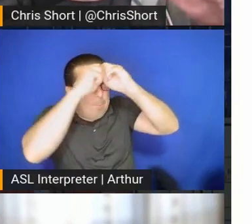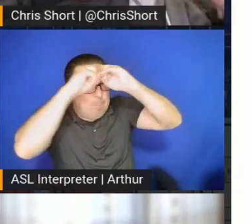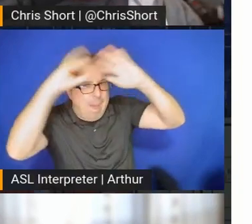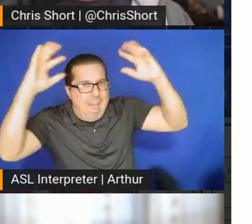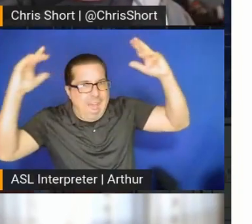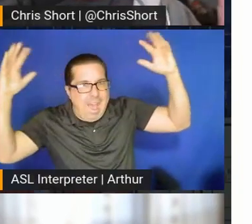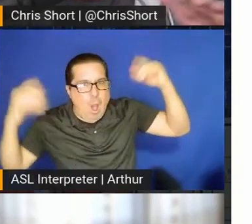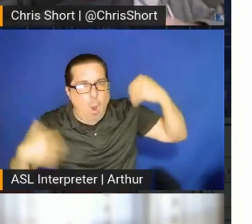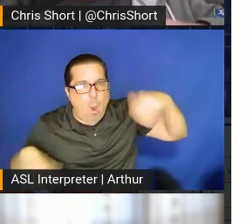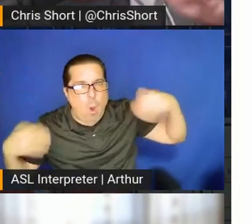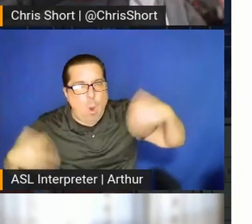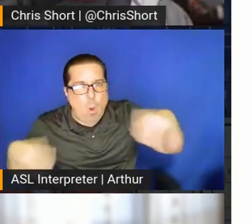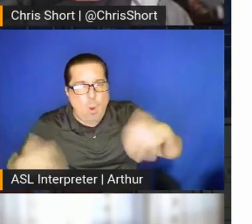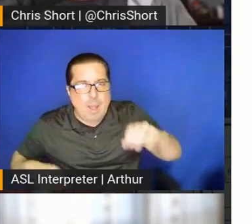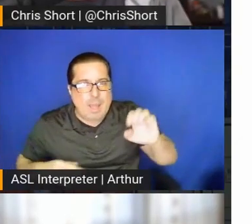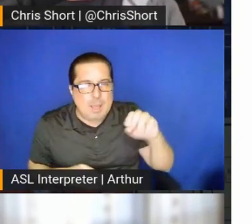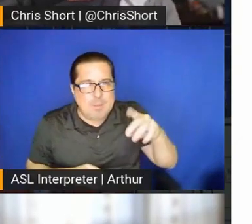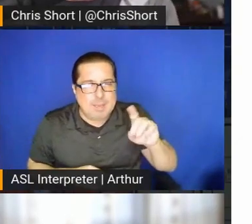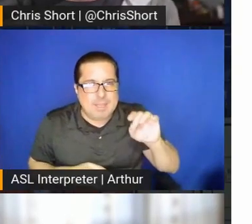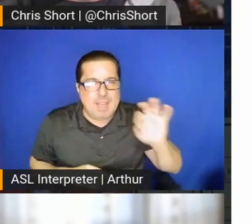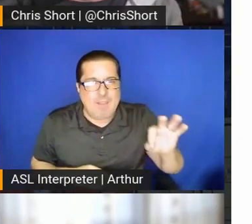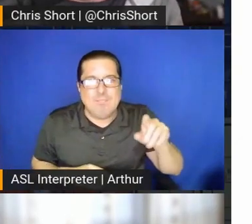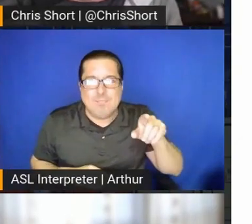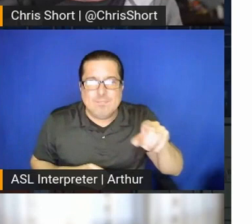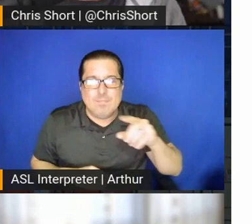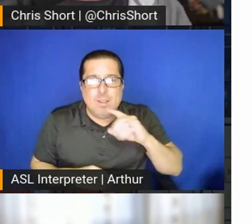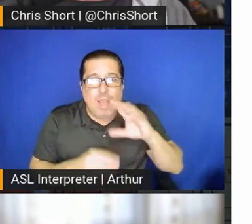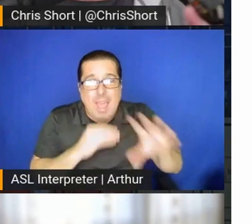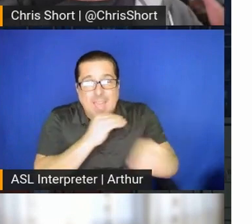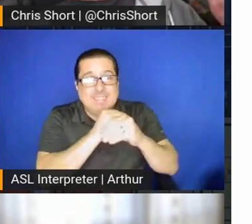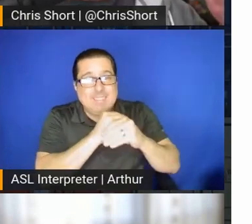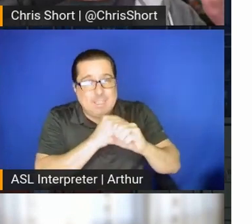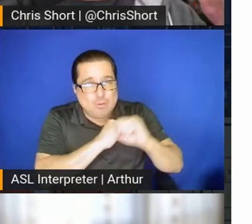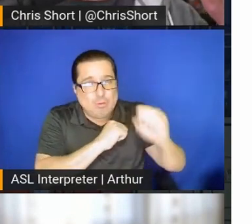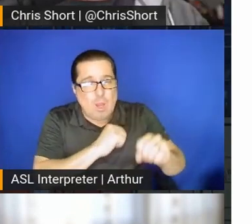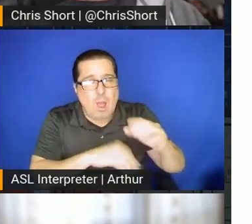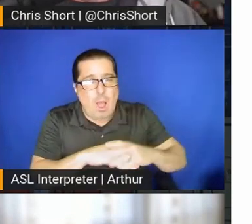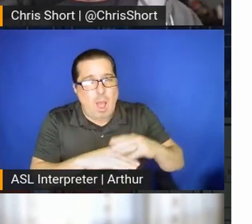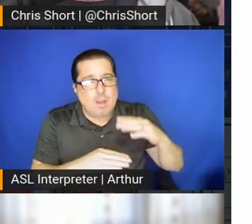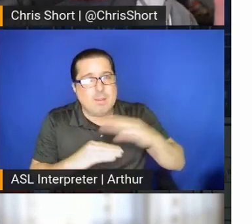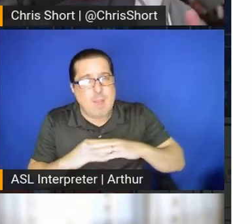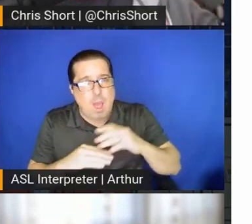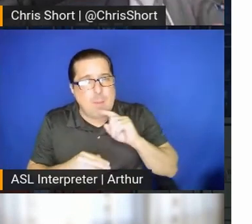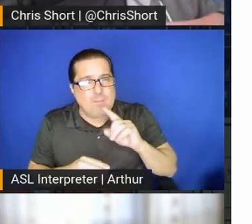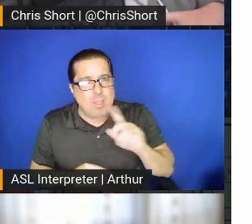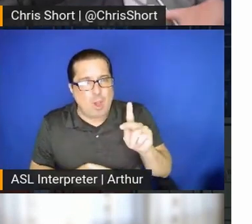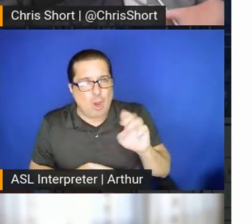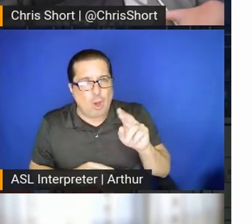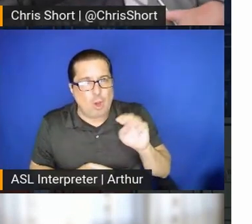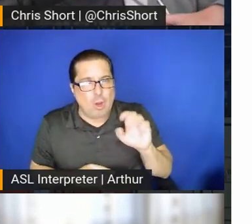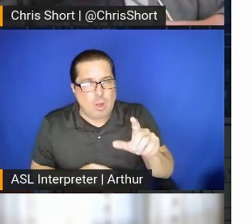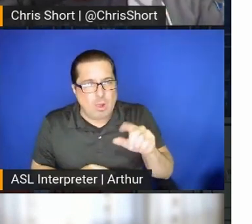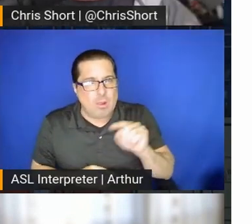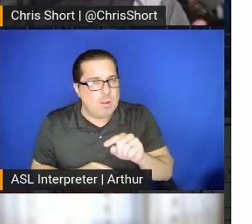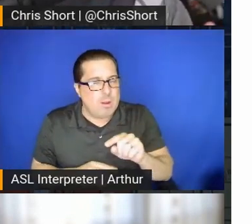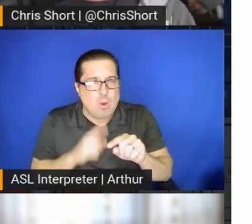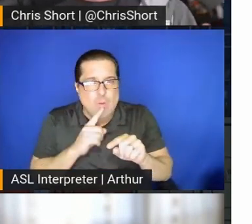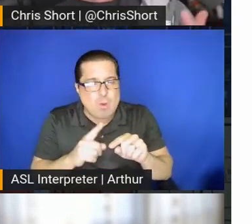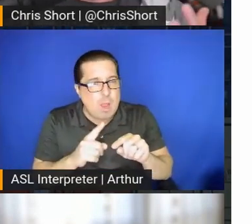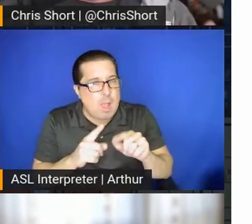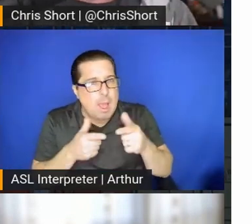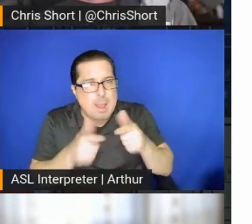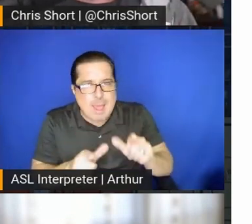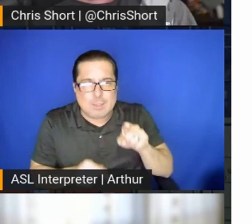that extension on top of the kernel that just lets